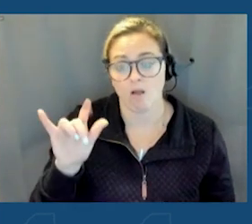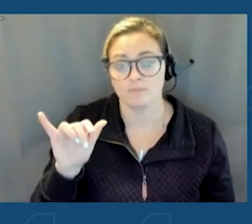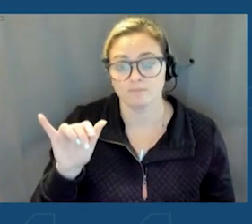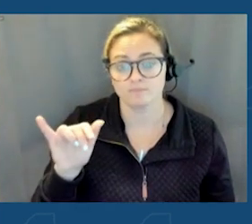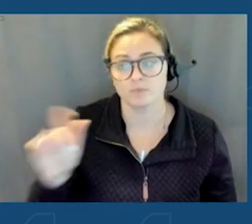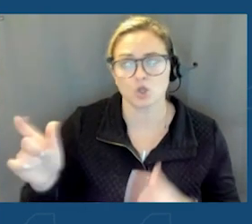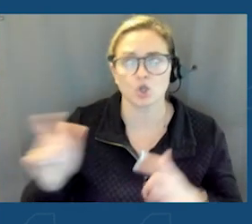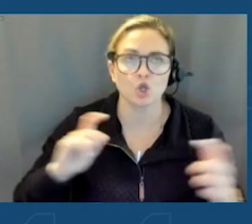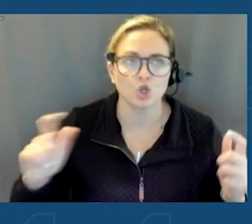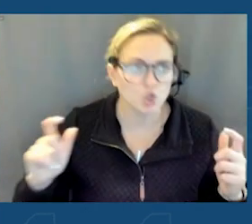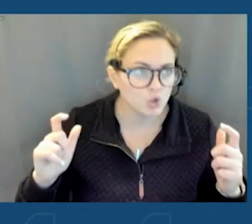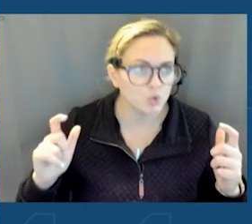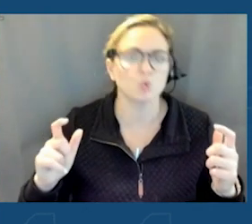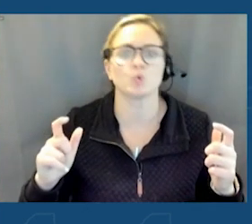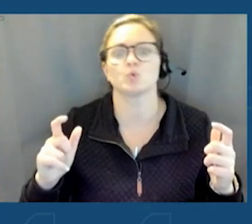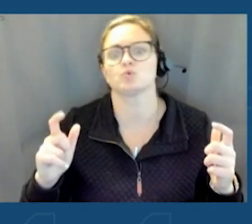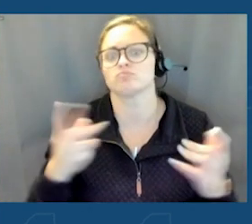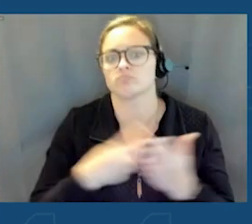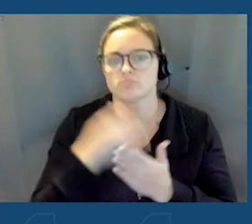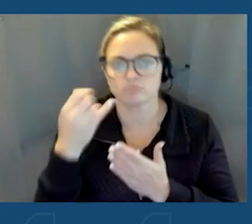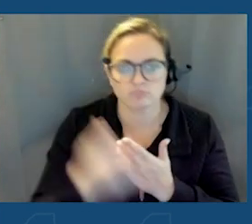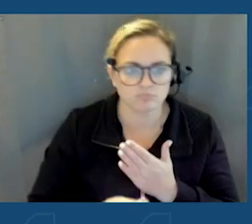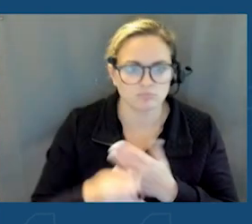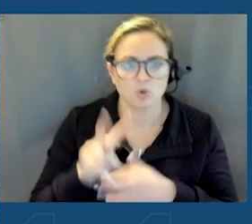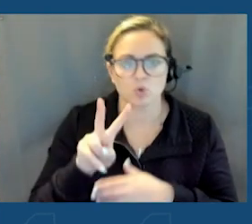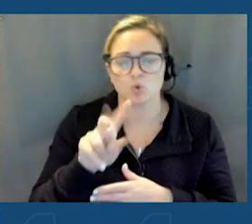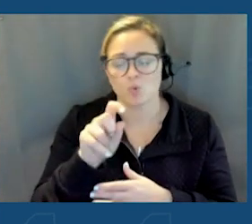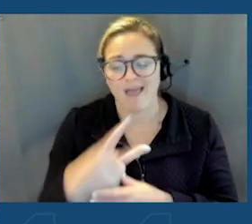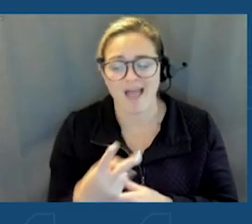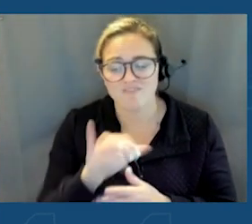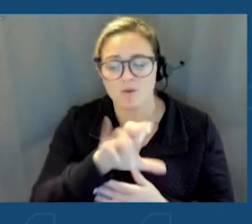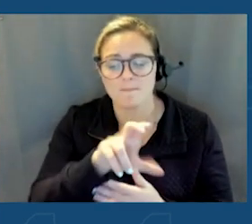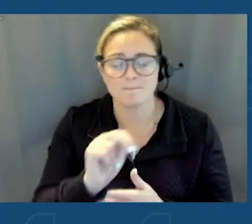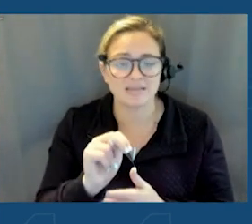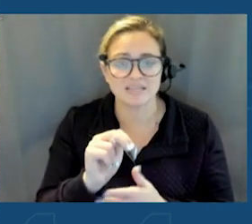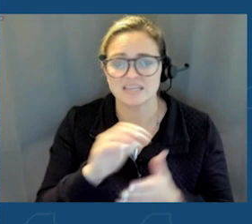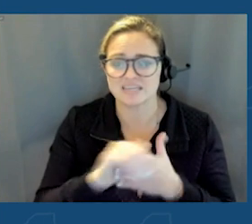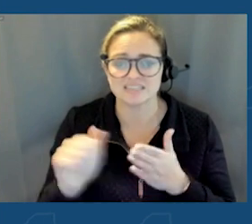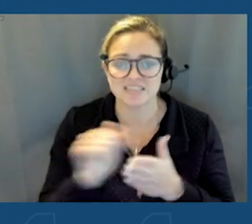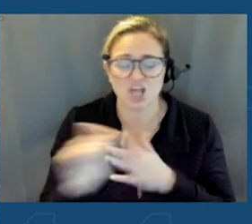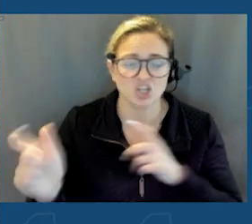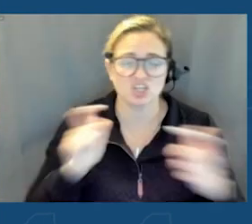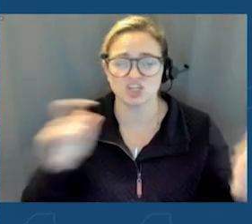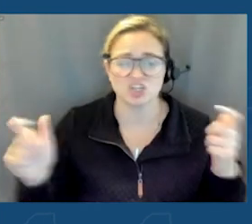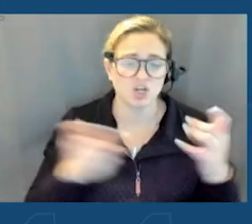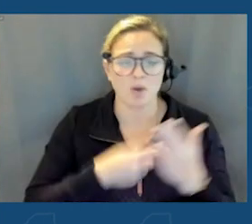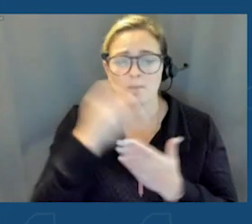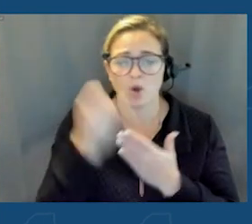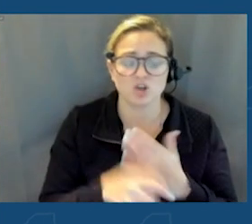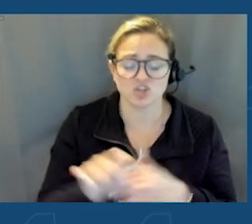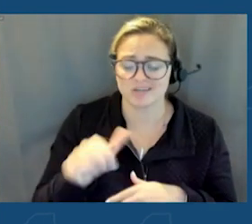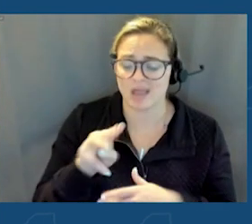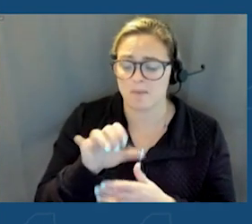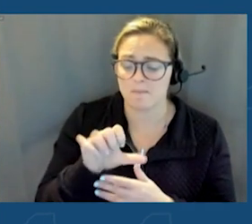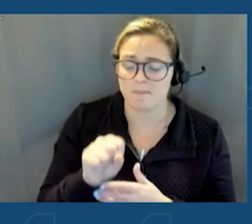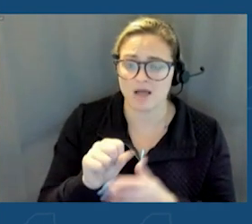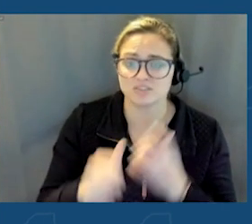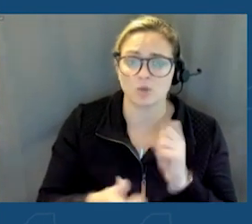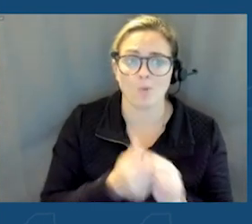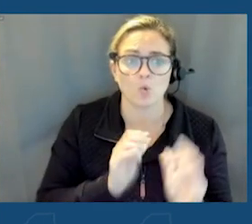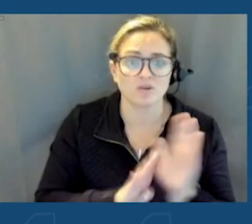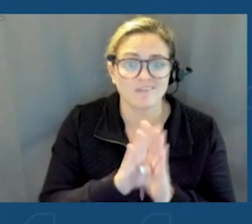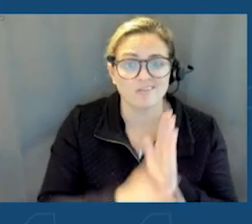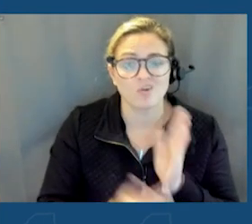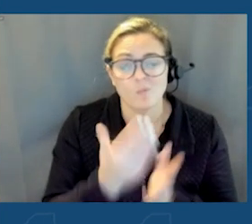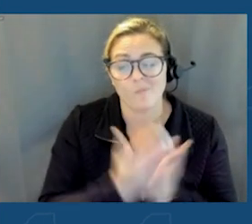massive undertaking, a $2.5 billion mega project over a 10-mile stretch of the most developed part of